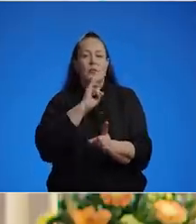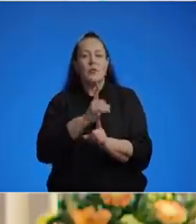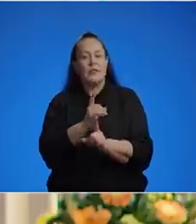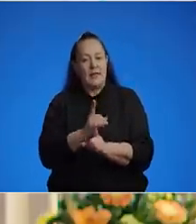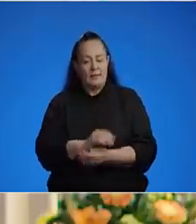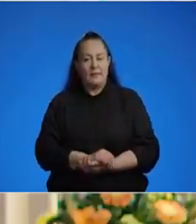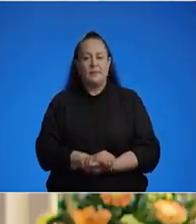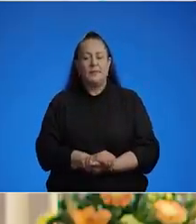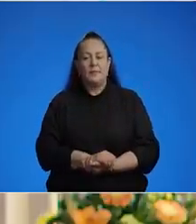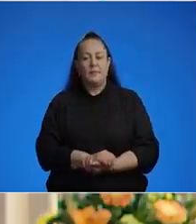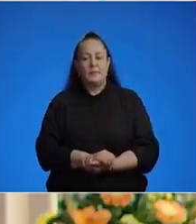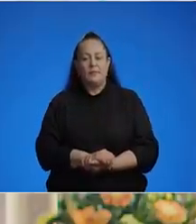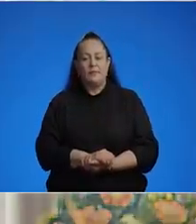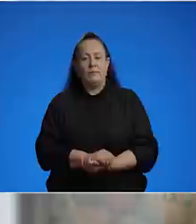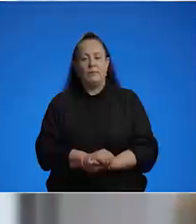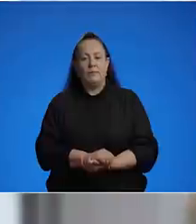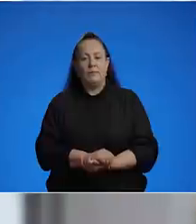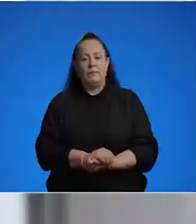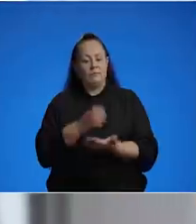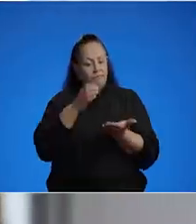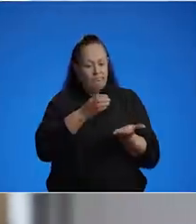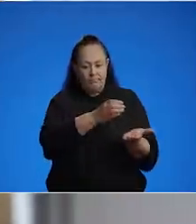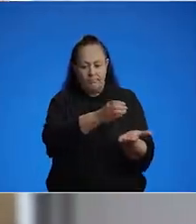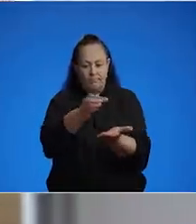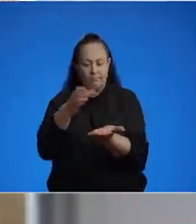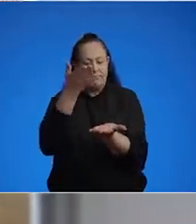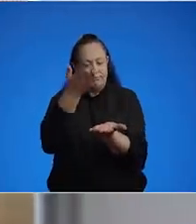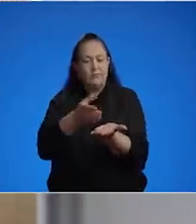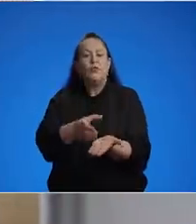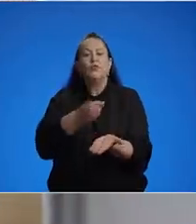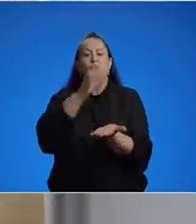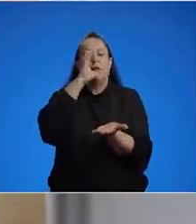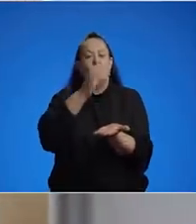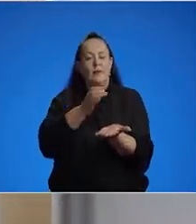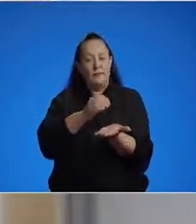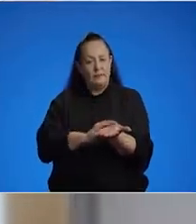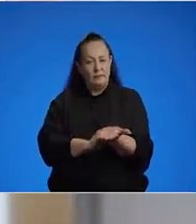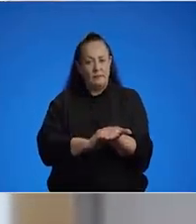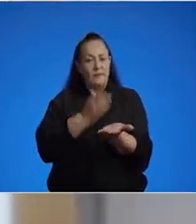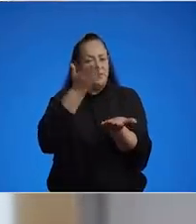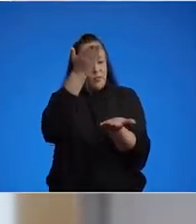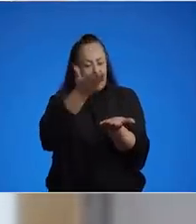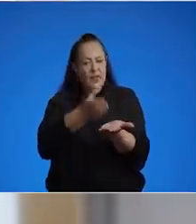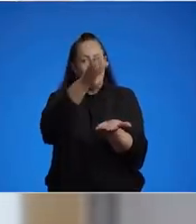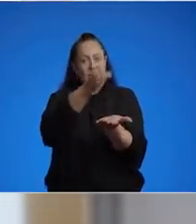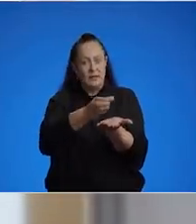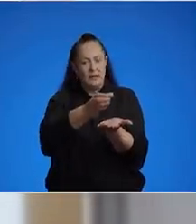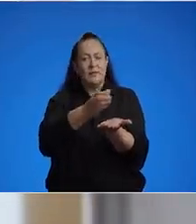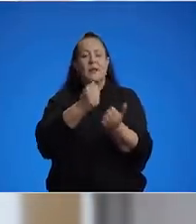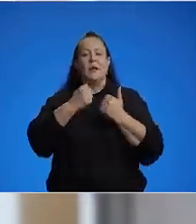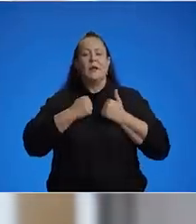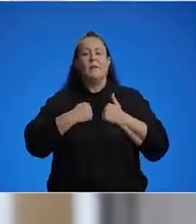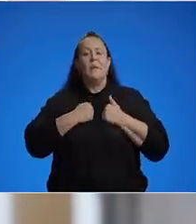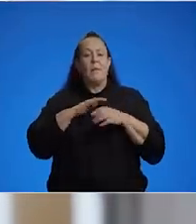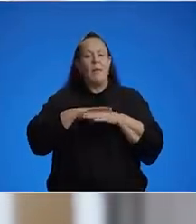his disciples, Saying, Take this, all of you, And drink from it, For